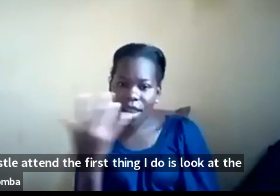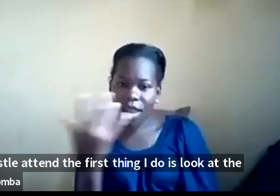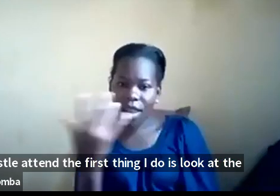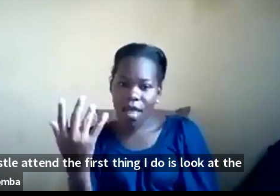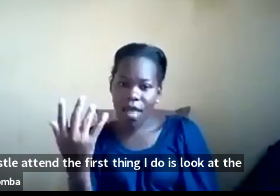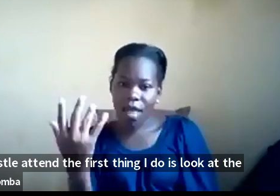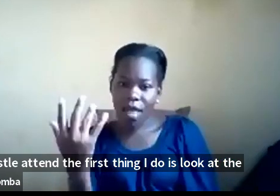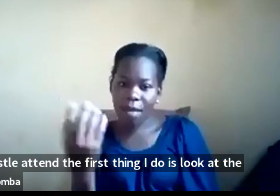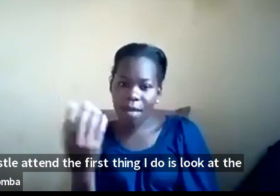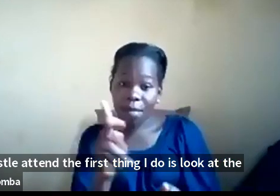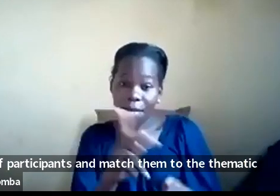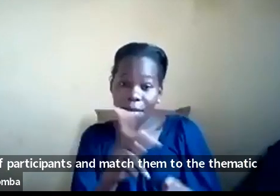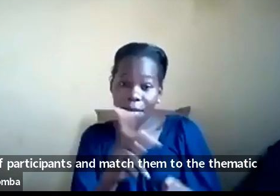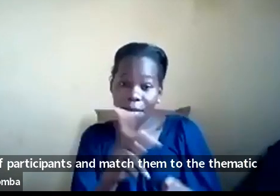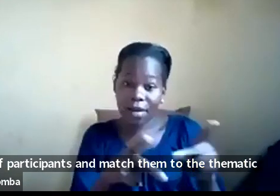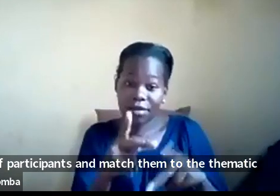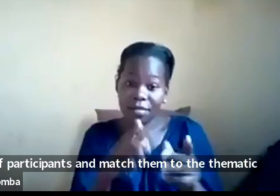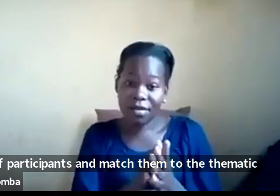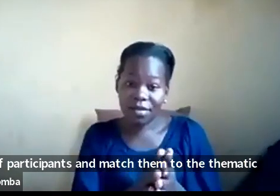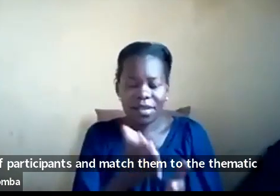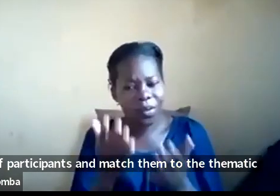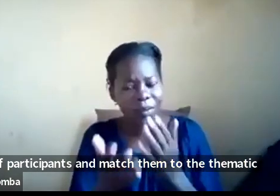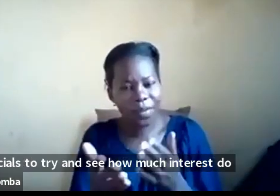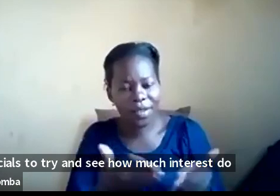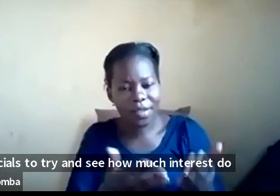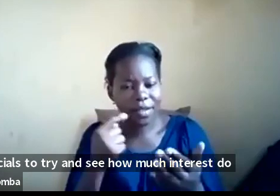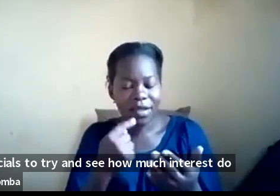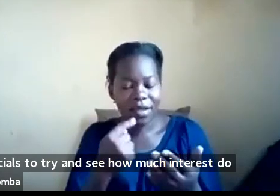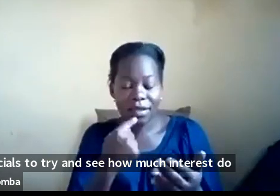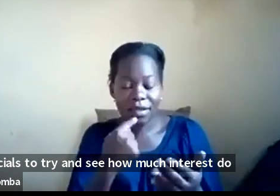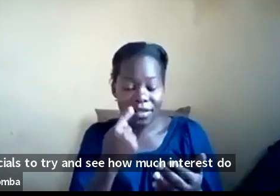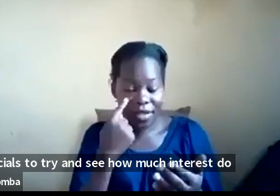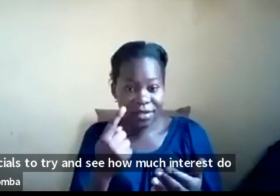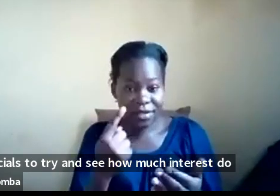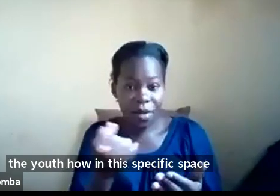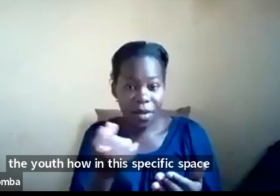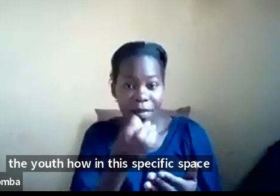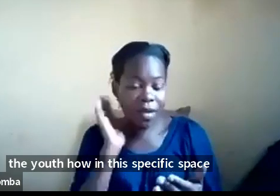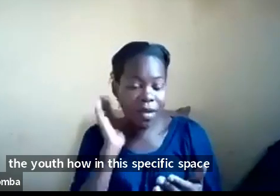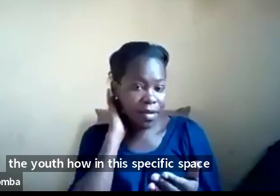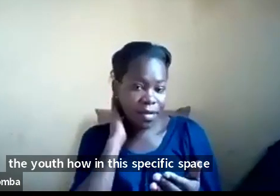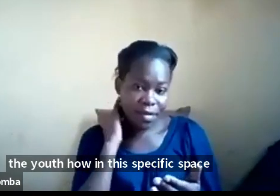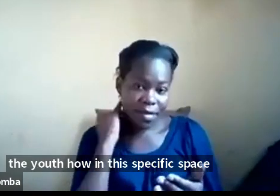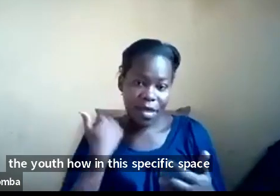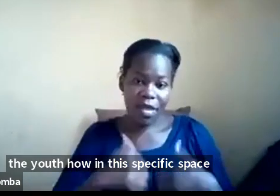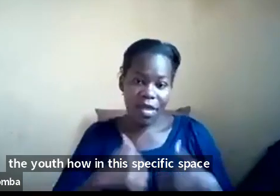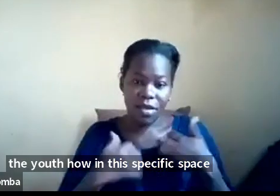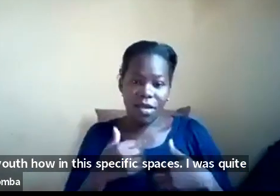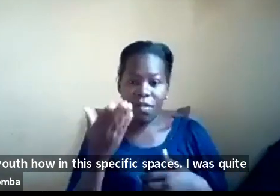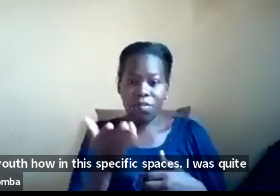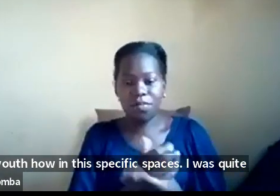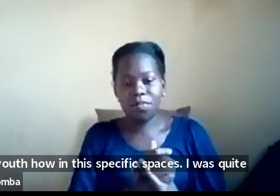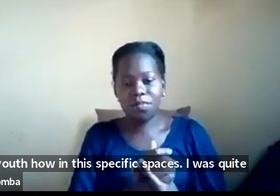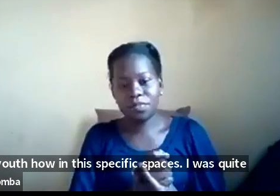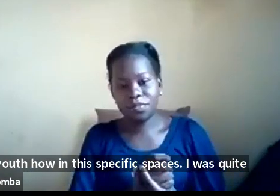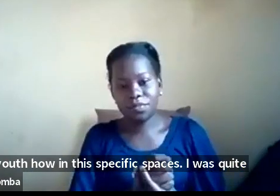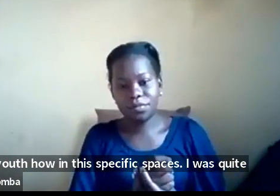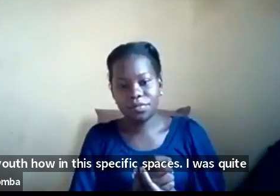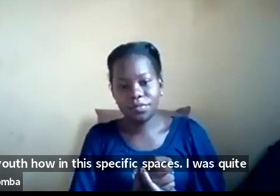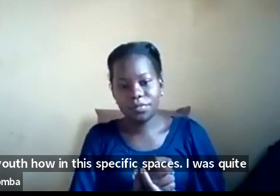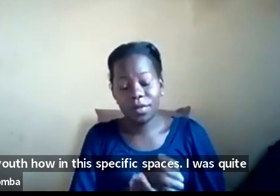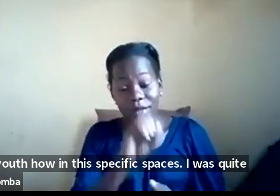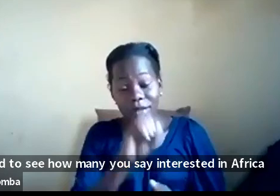try and see how much interest do the youth have in this specific spaces. I was quite surprised to see how many youth are